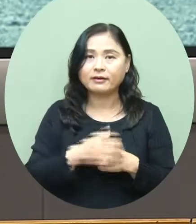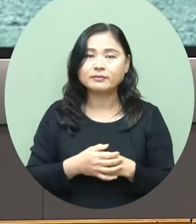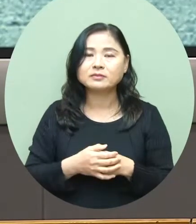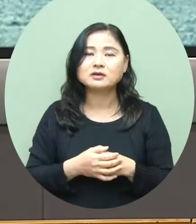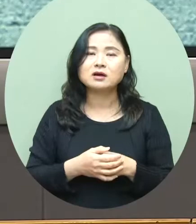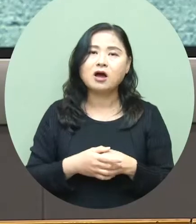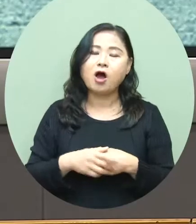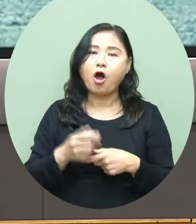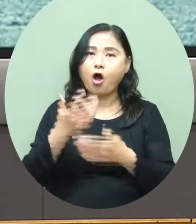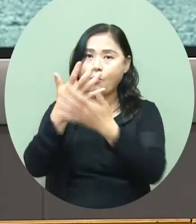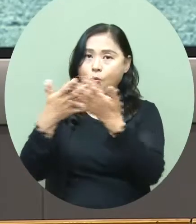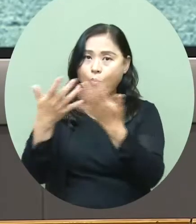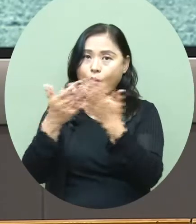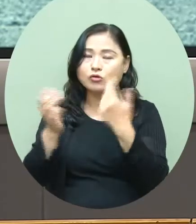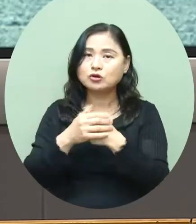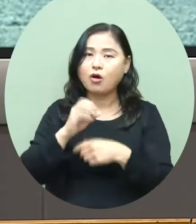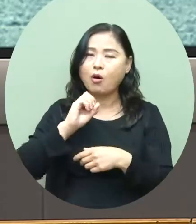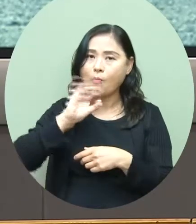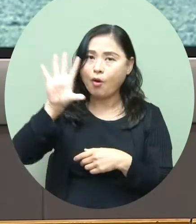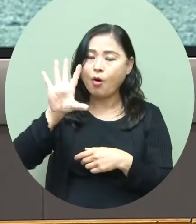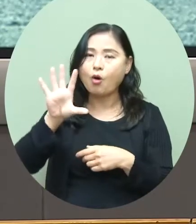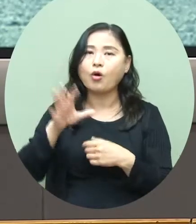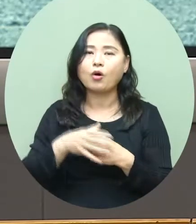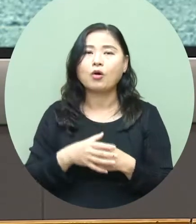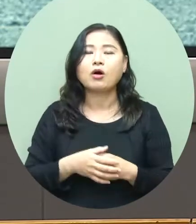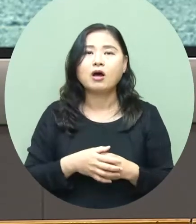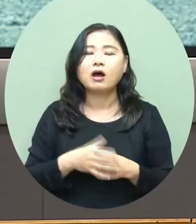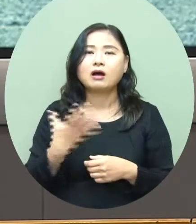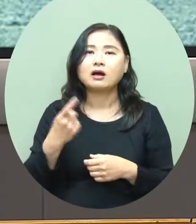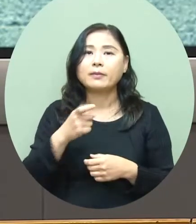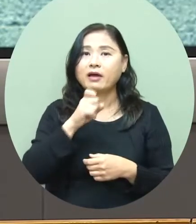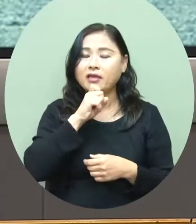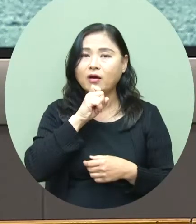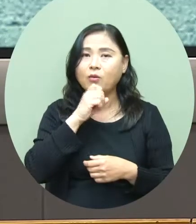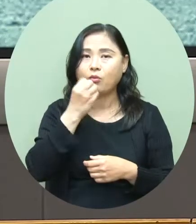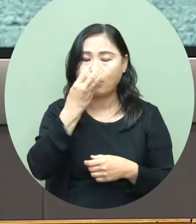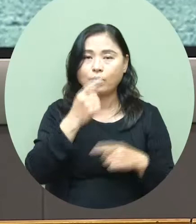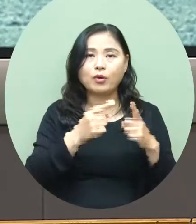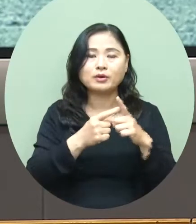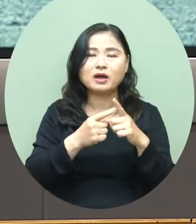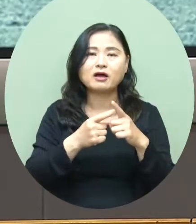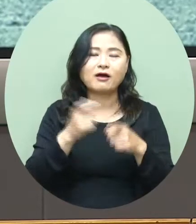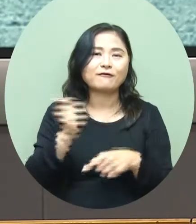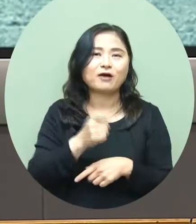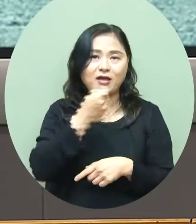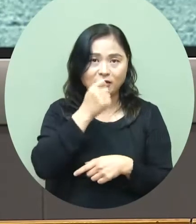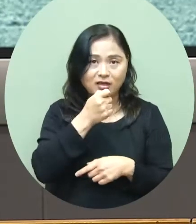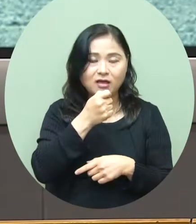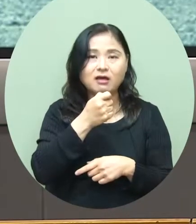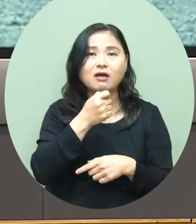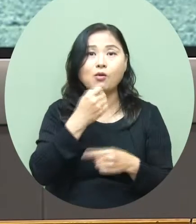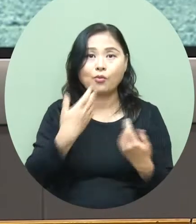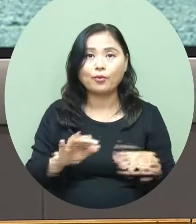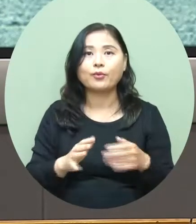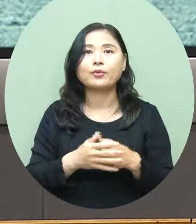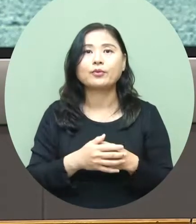we noticed that some citizens they have performed the RAT test and was tested negative, But